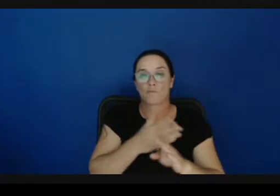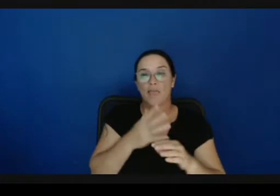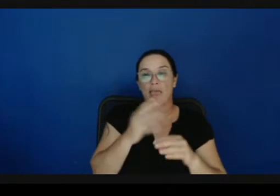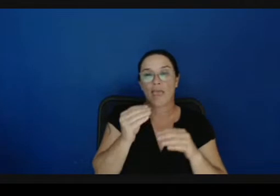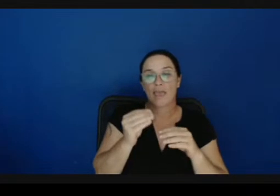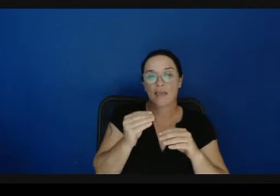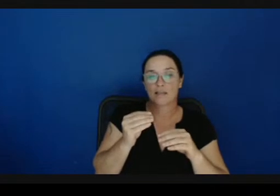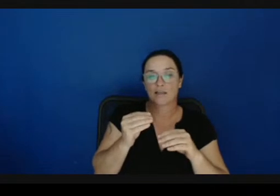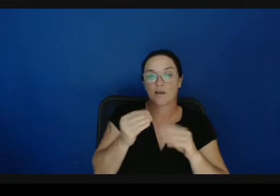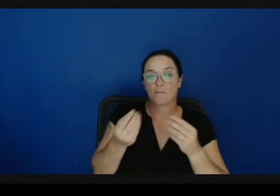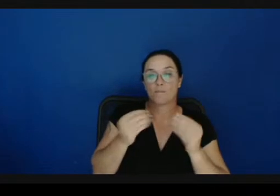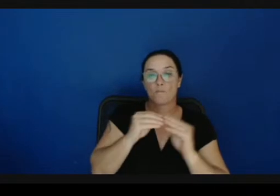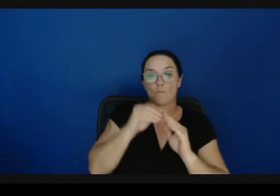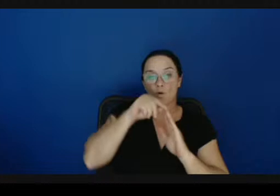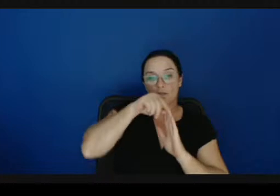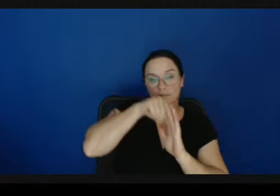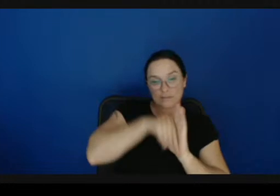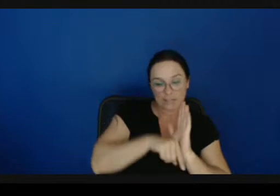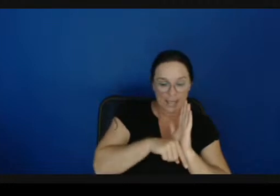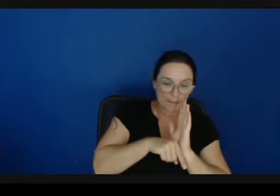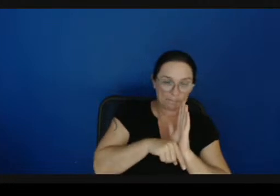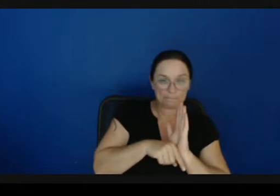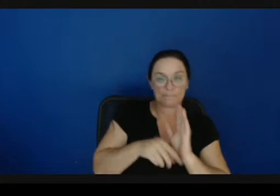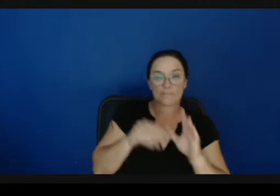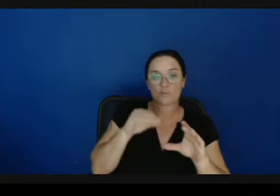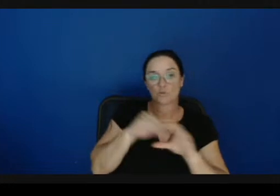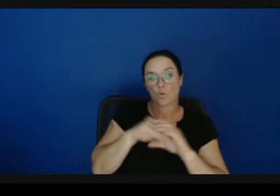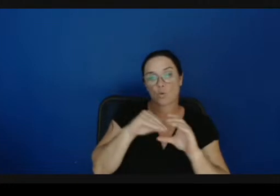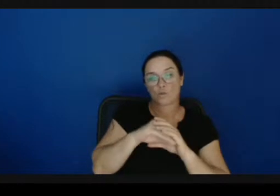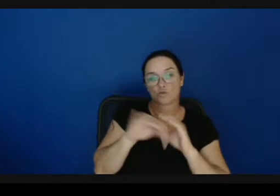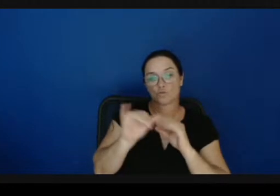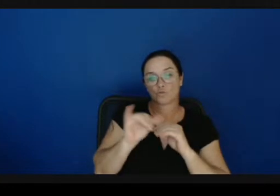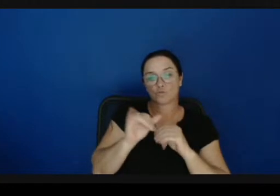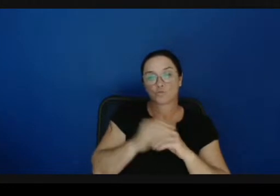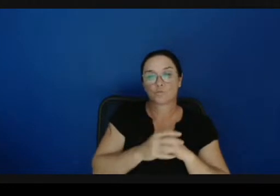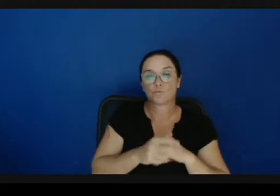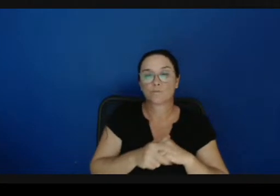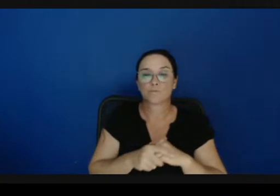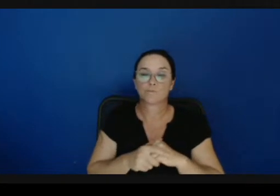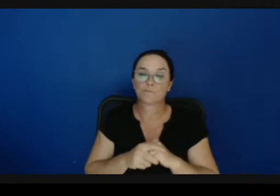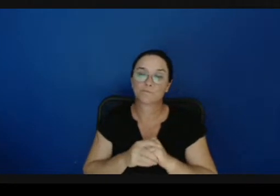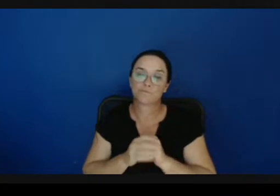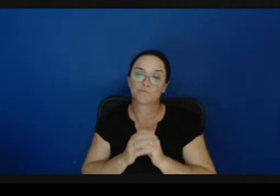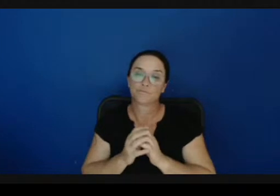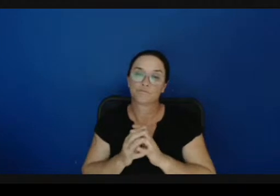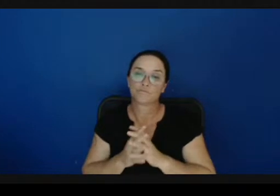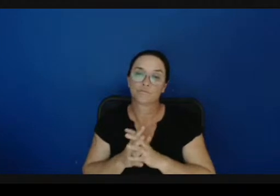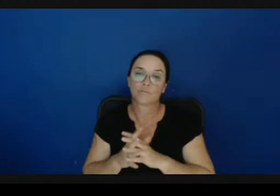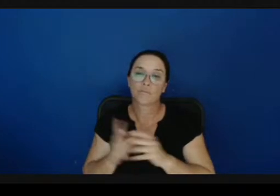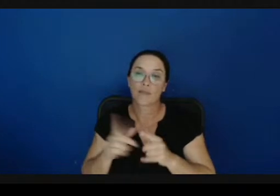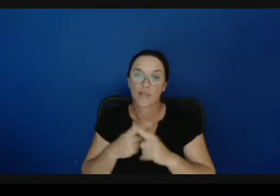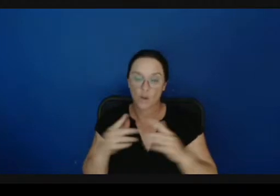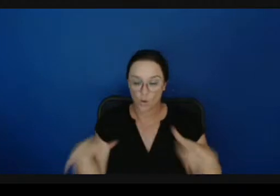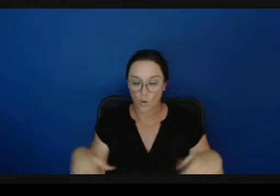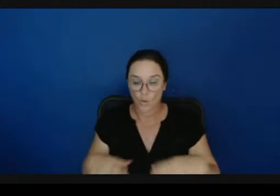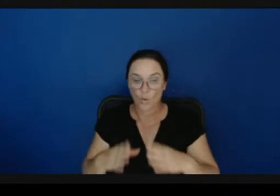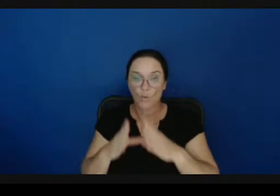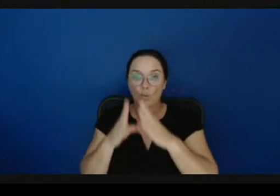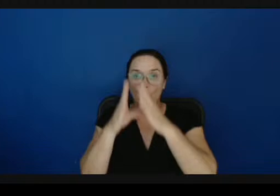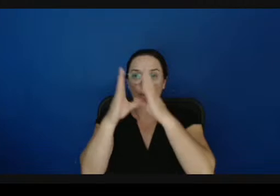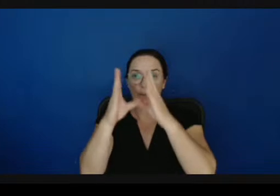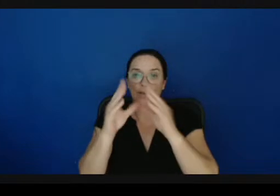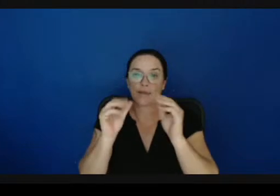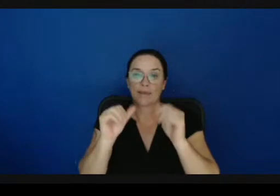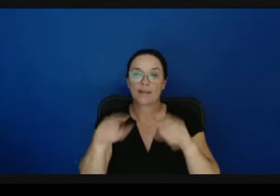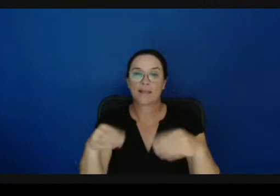this much deeper storage way further down as well. Right? So, and this long pathway can give you this